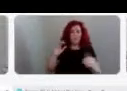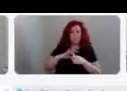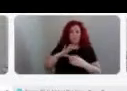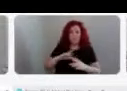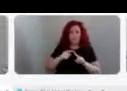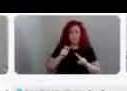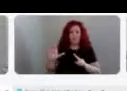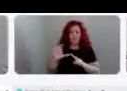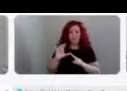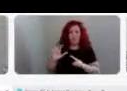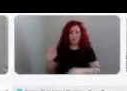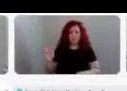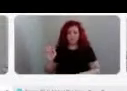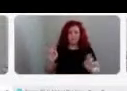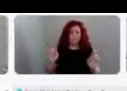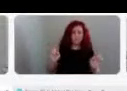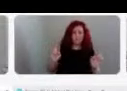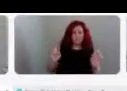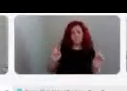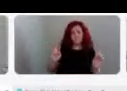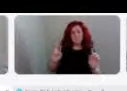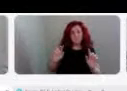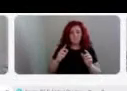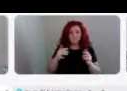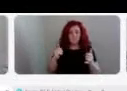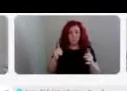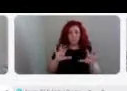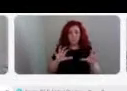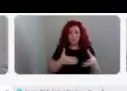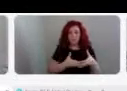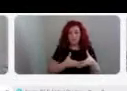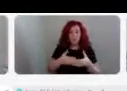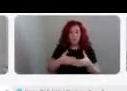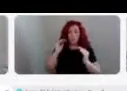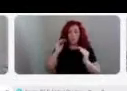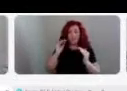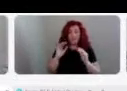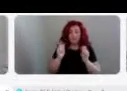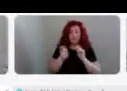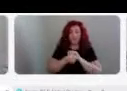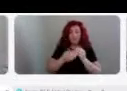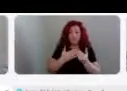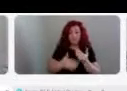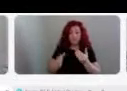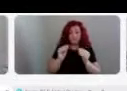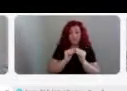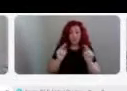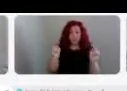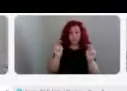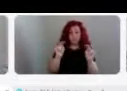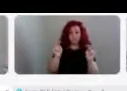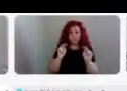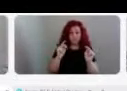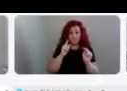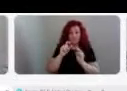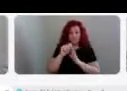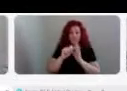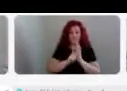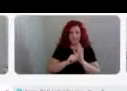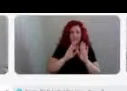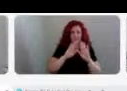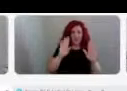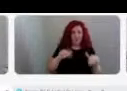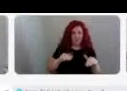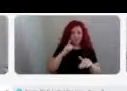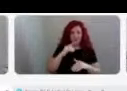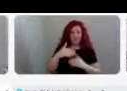that district i hope with these changes we can move forward toward more bipartisanship in the state house in the next